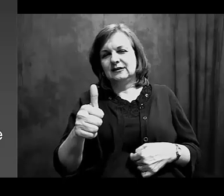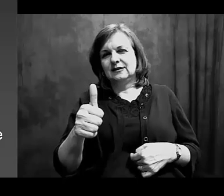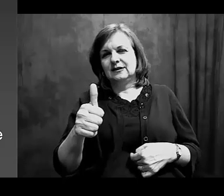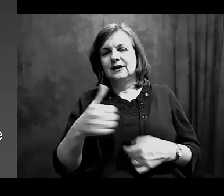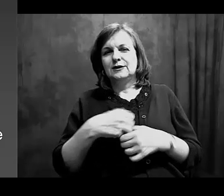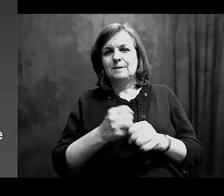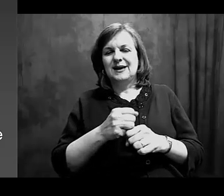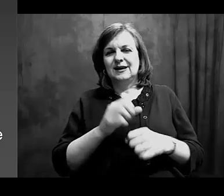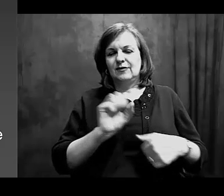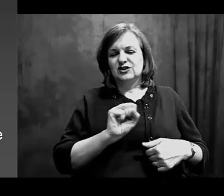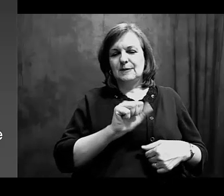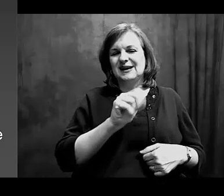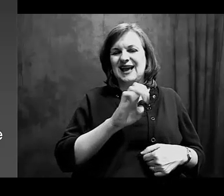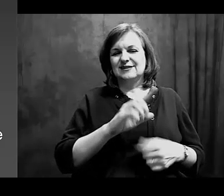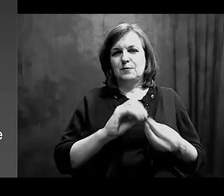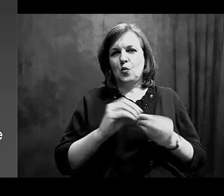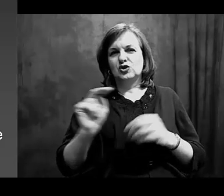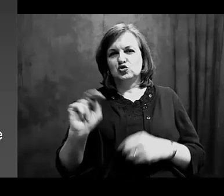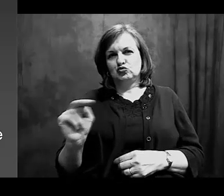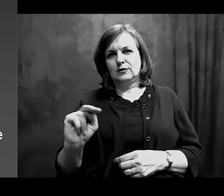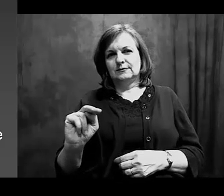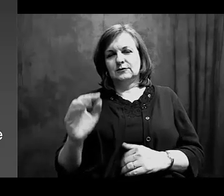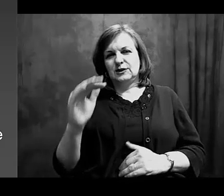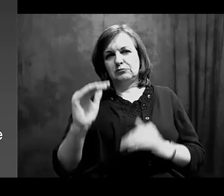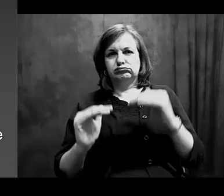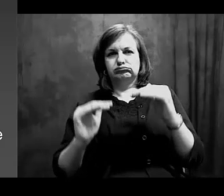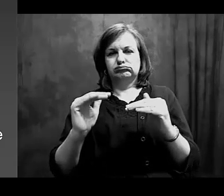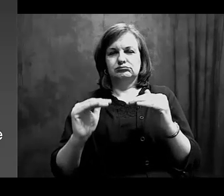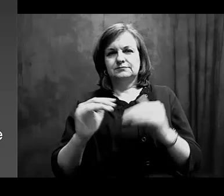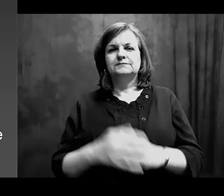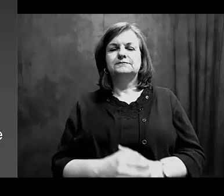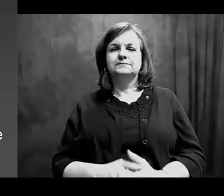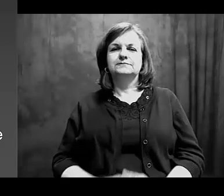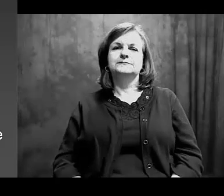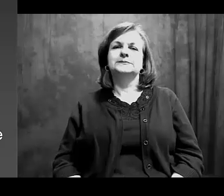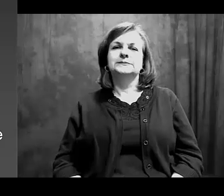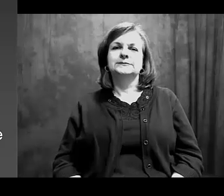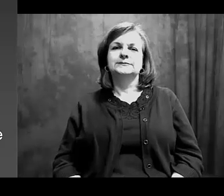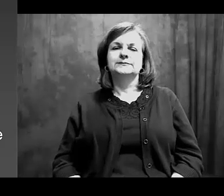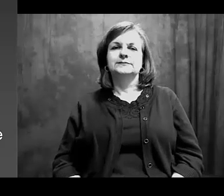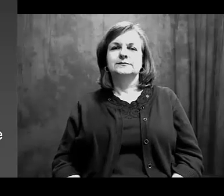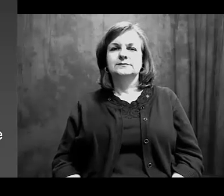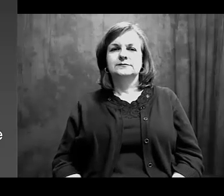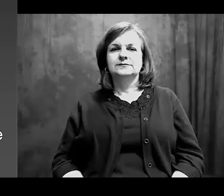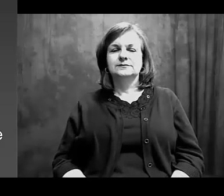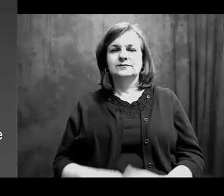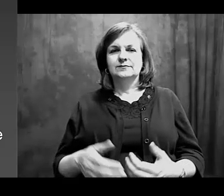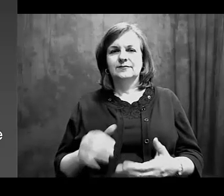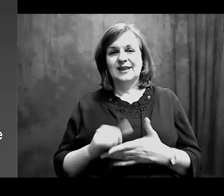the pH is about 10 to neutralize the stomach acid.